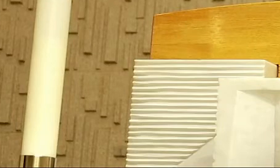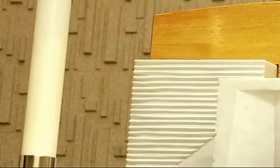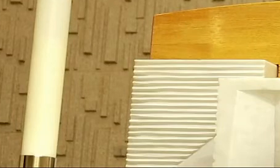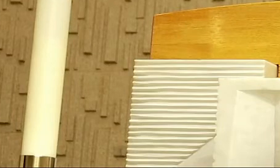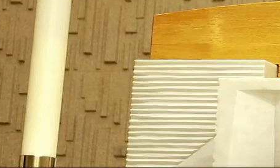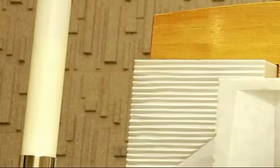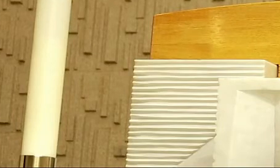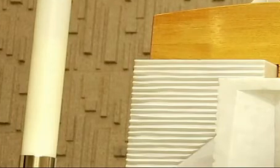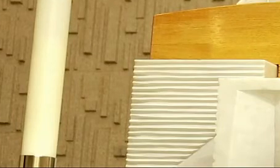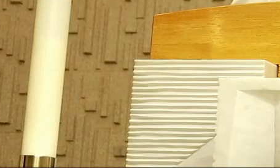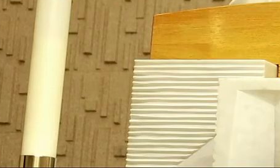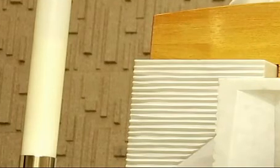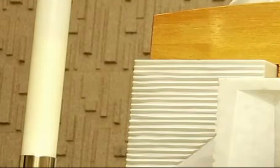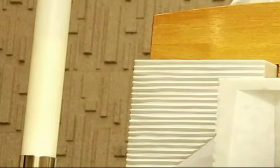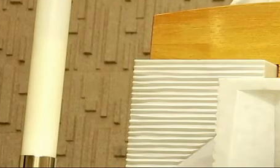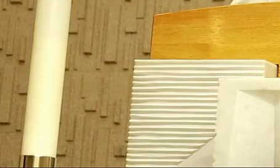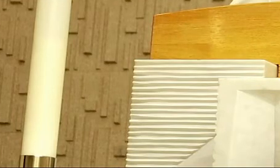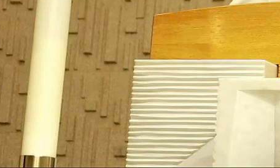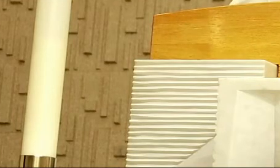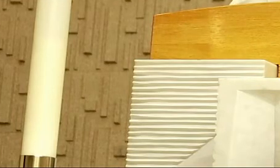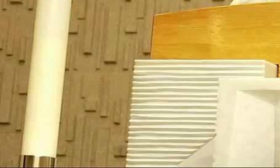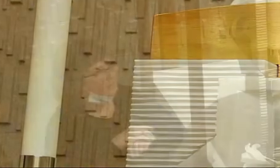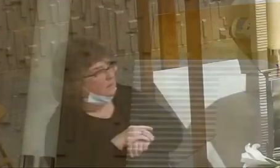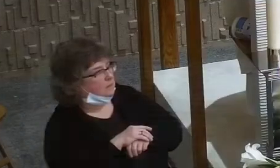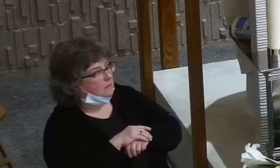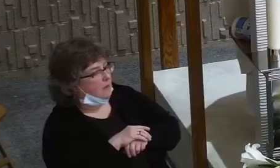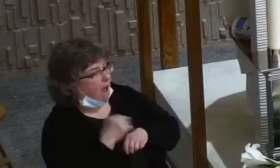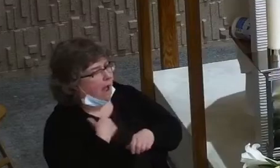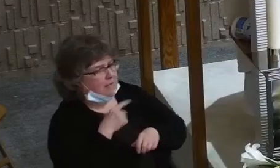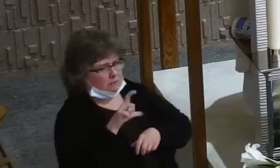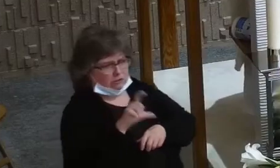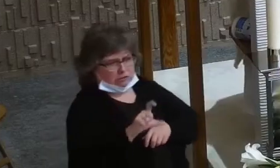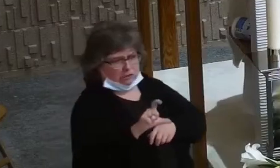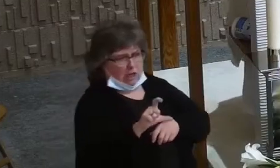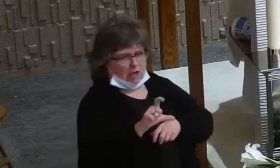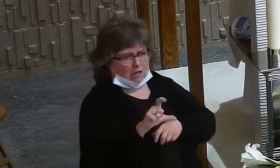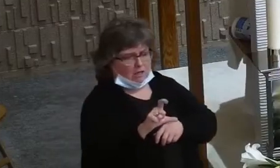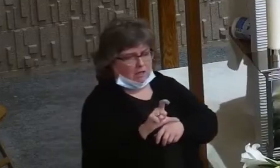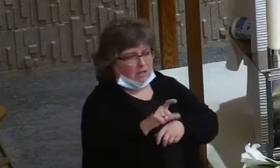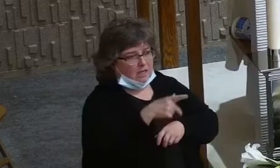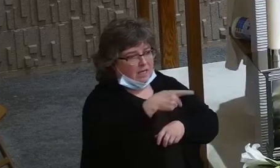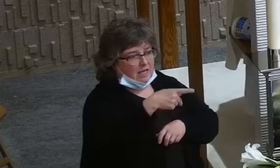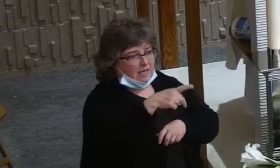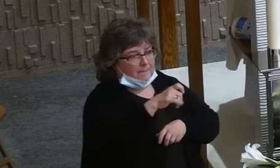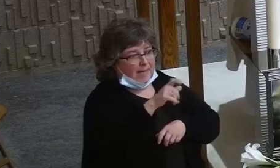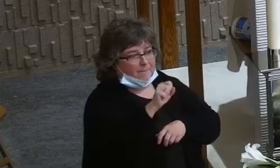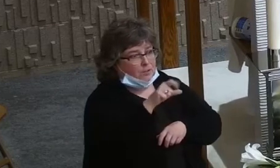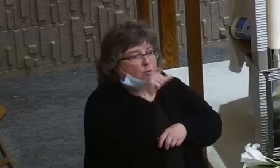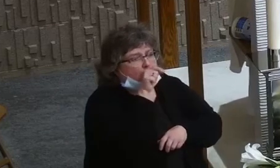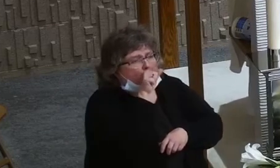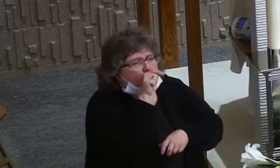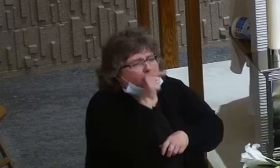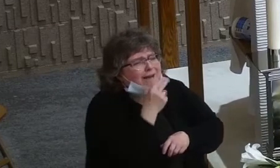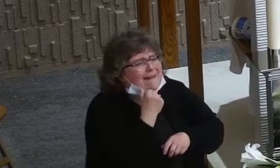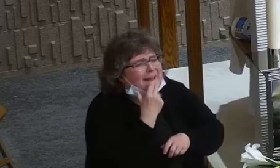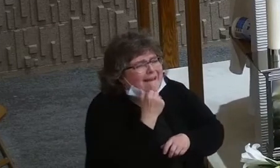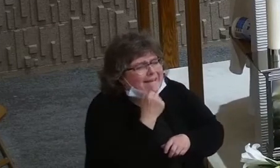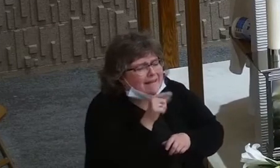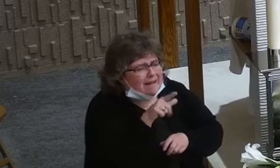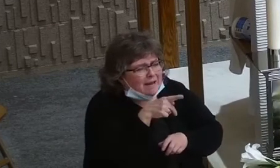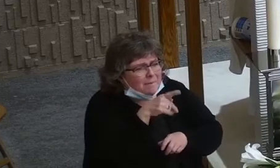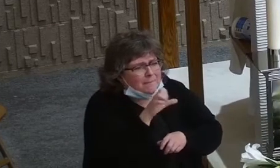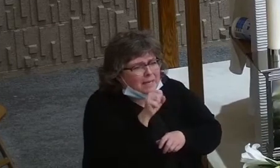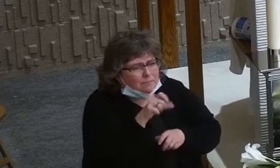2018, I had a fairly substantial stack of Peeps. You know, how many